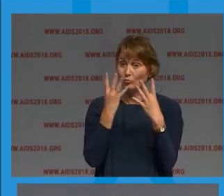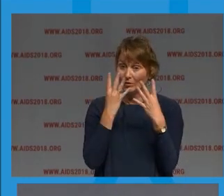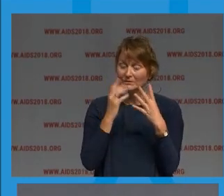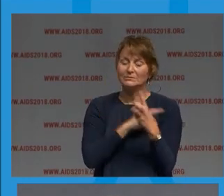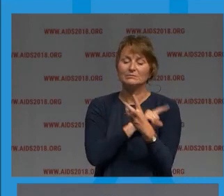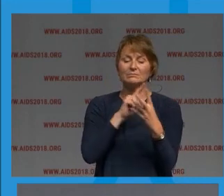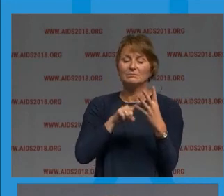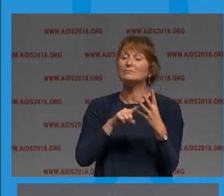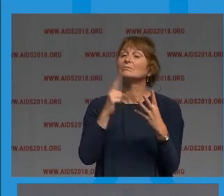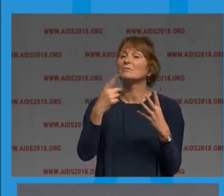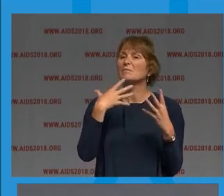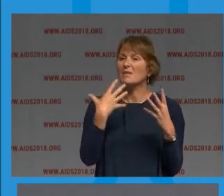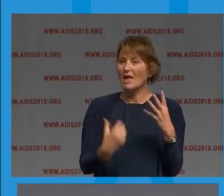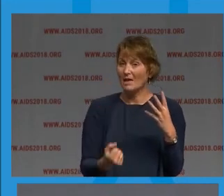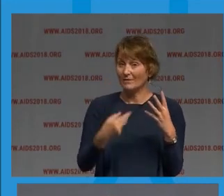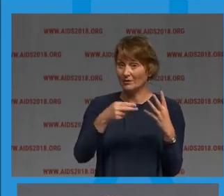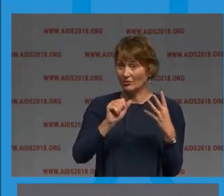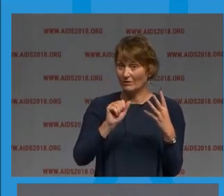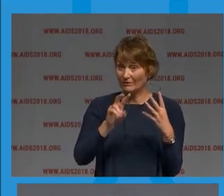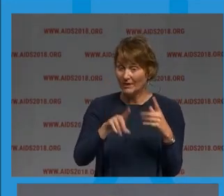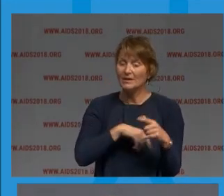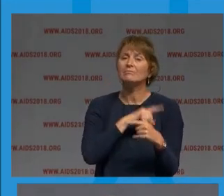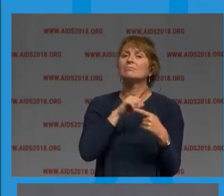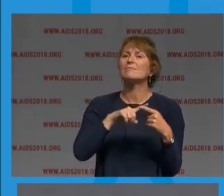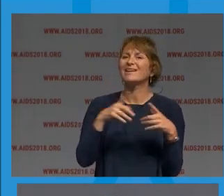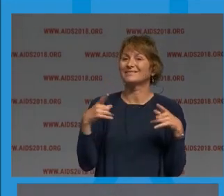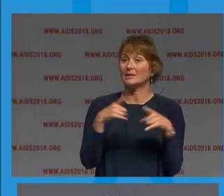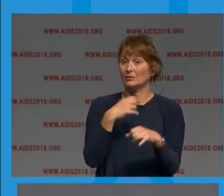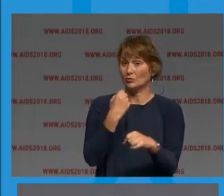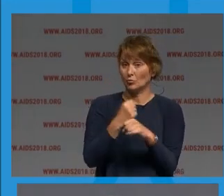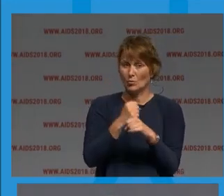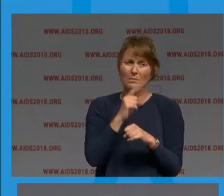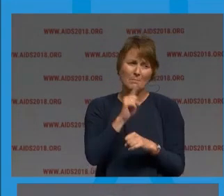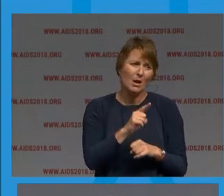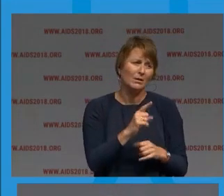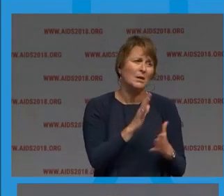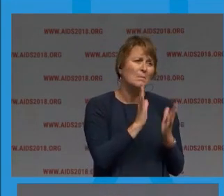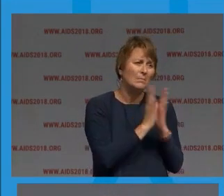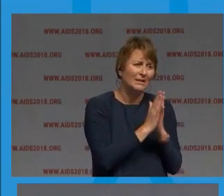with HIV and sex workers. We need donors too.